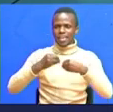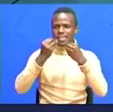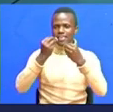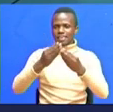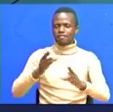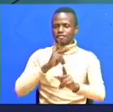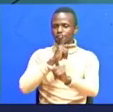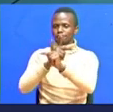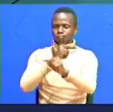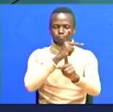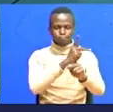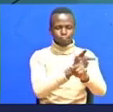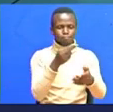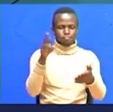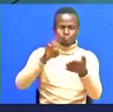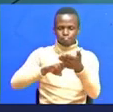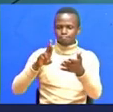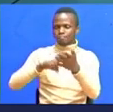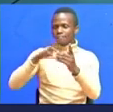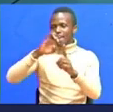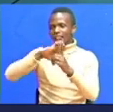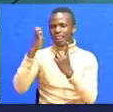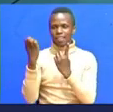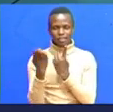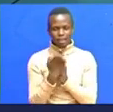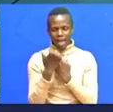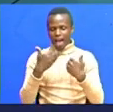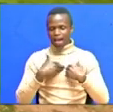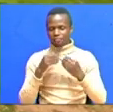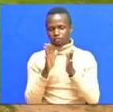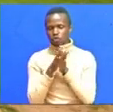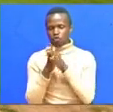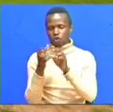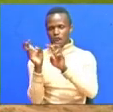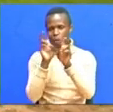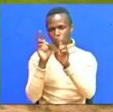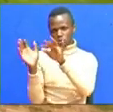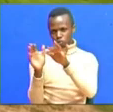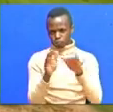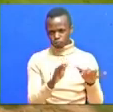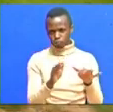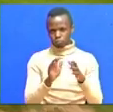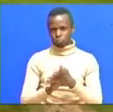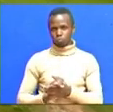preserving or restoring the environment. Here are the details.